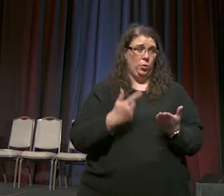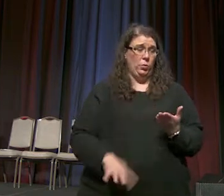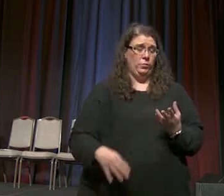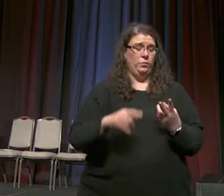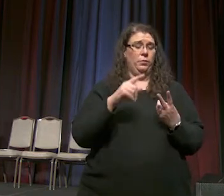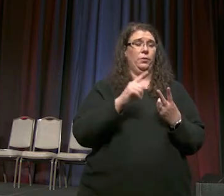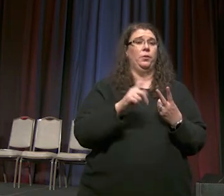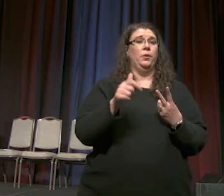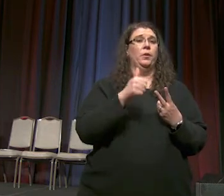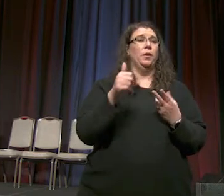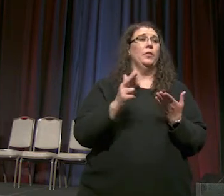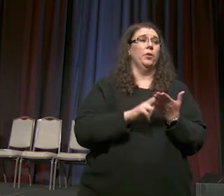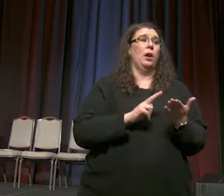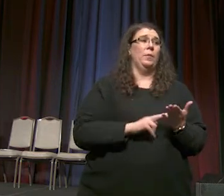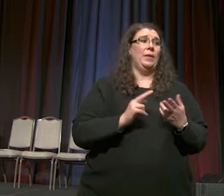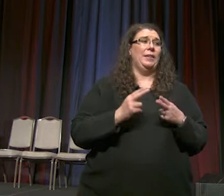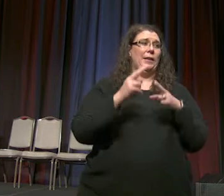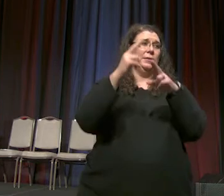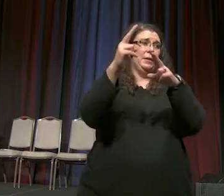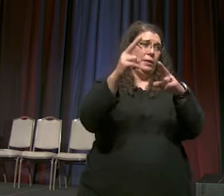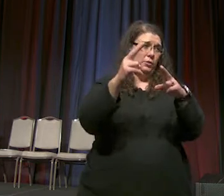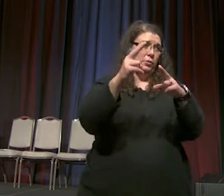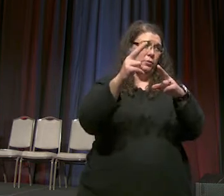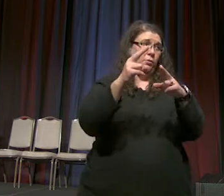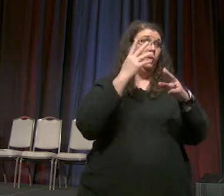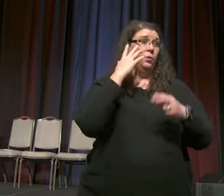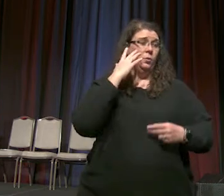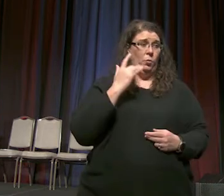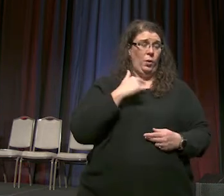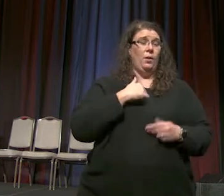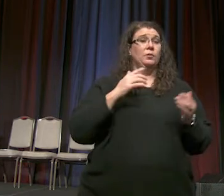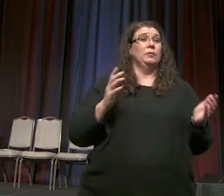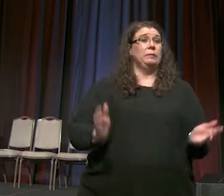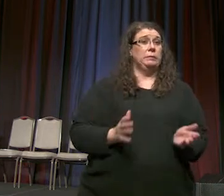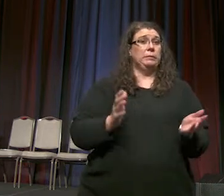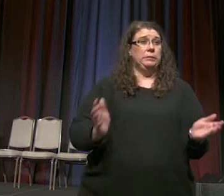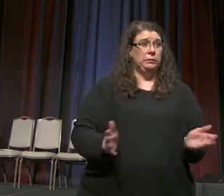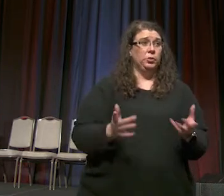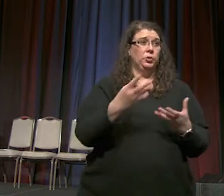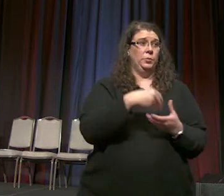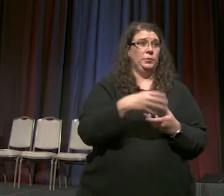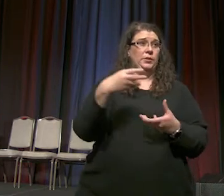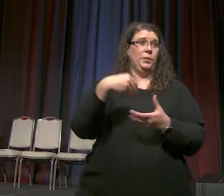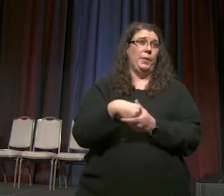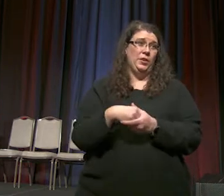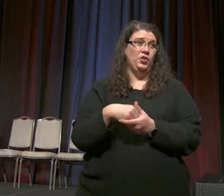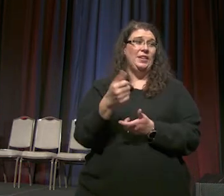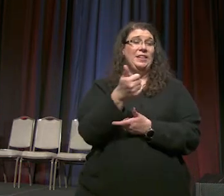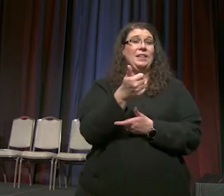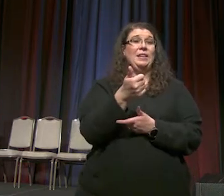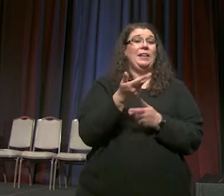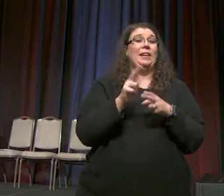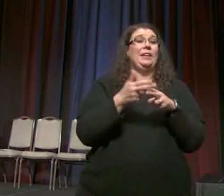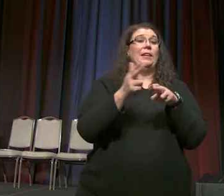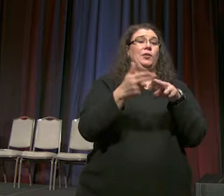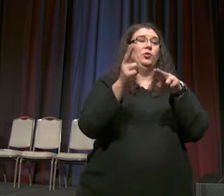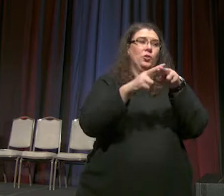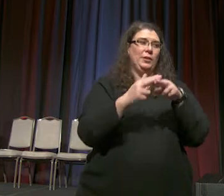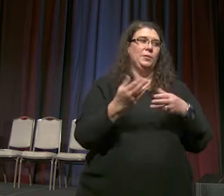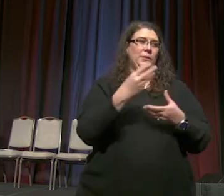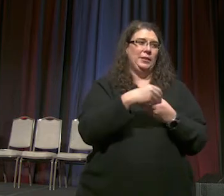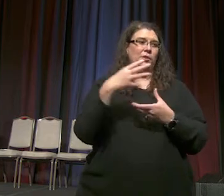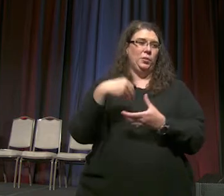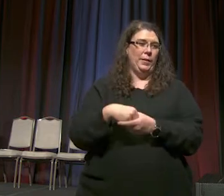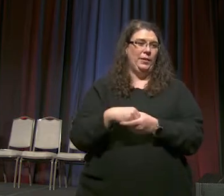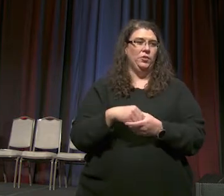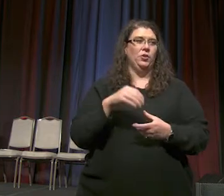called automatic escalation, to encourage participation and increasing participation